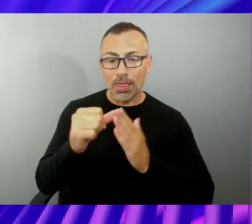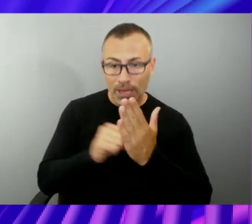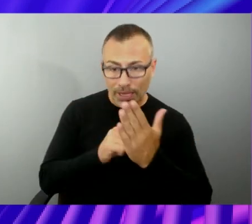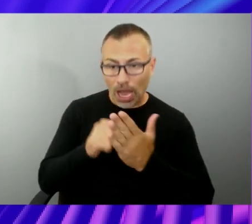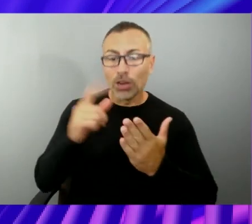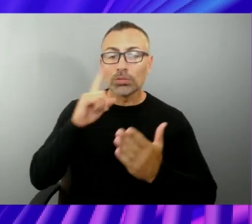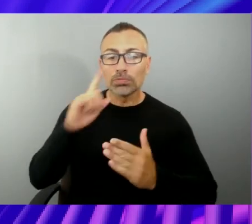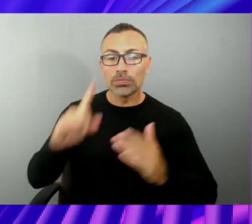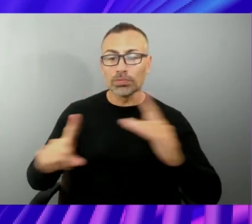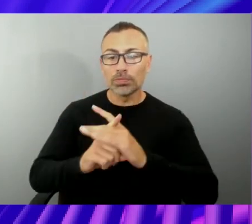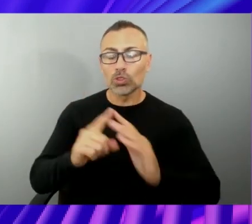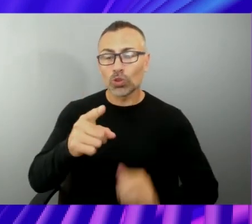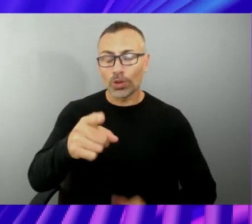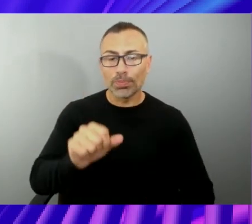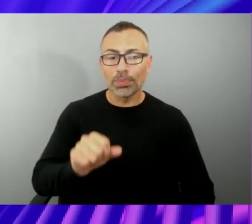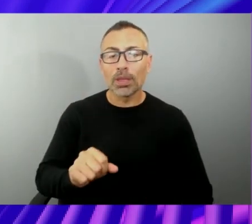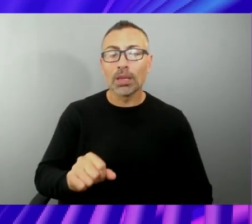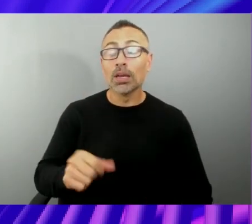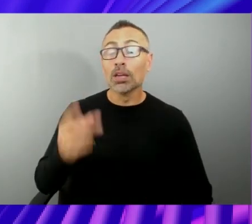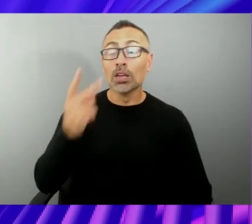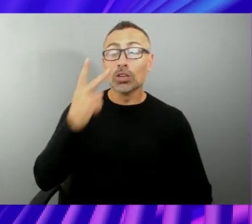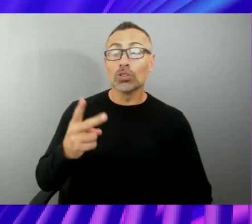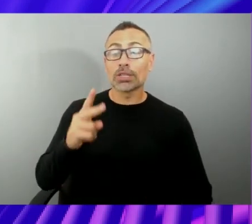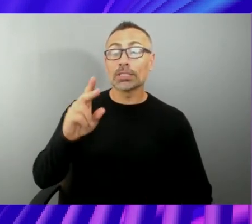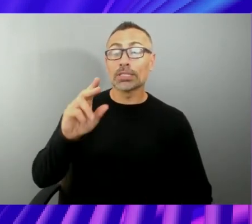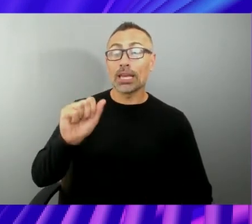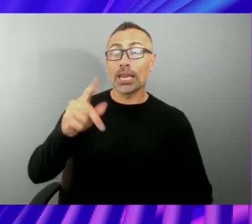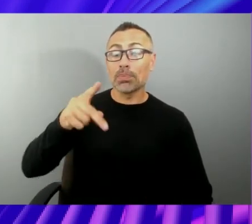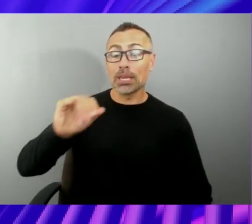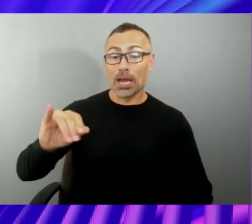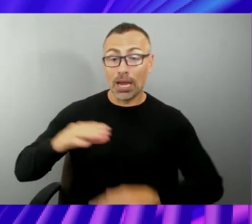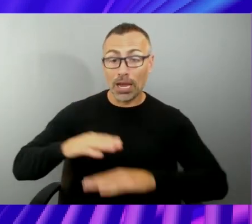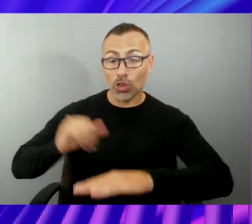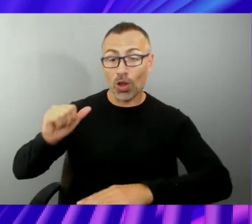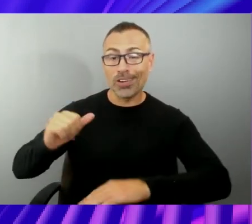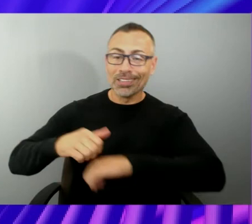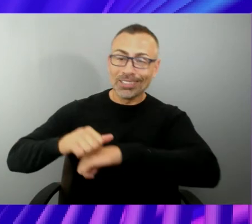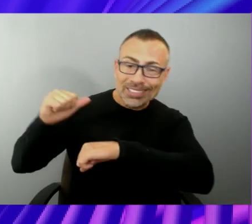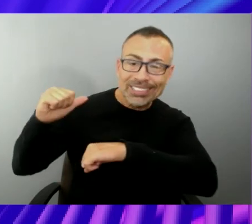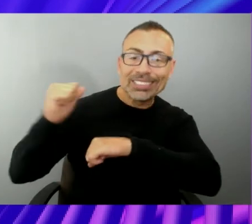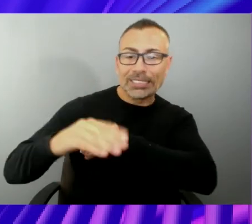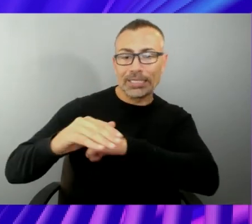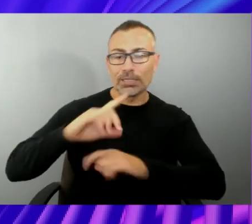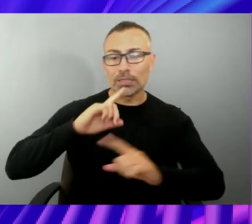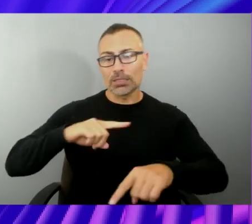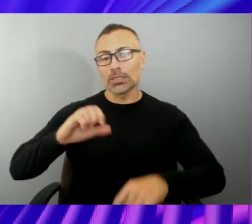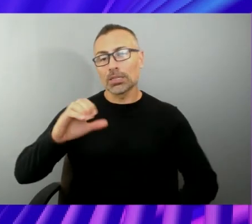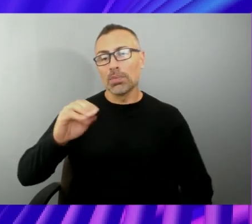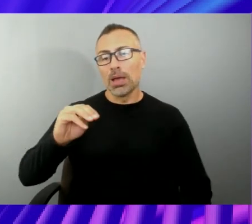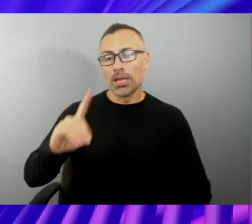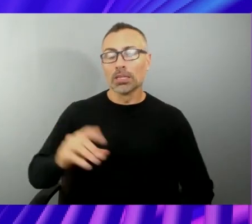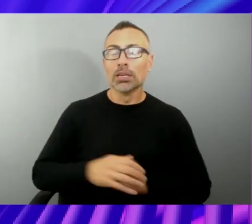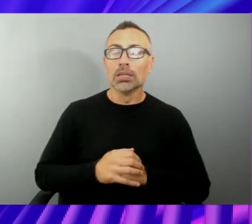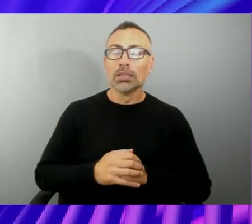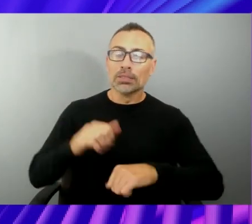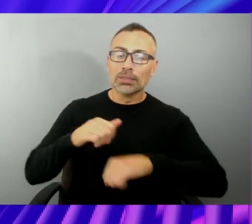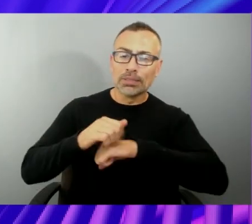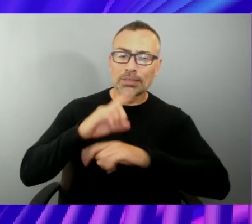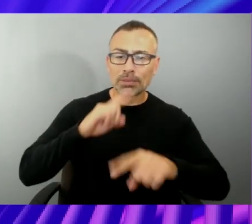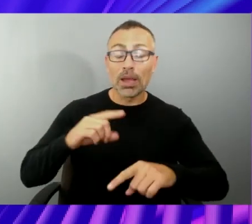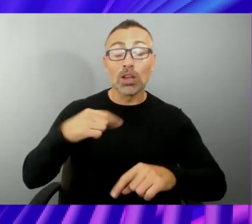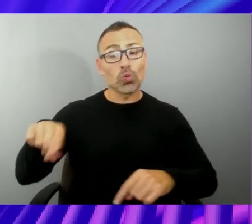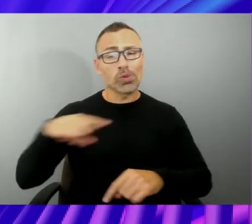see here the API call, send command. So send command, we can query send